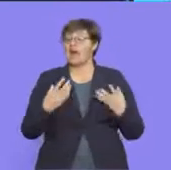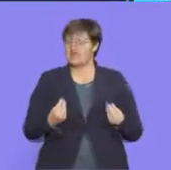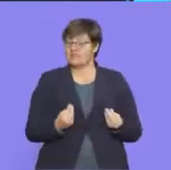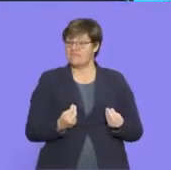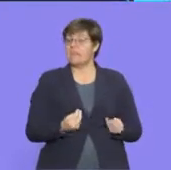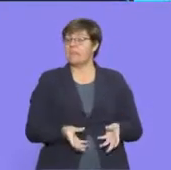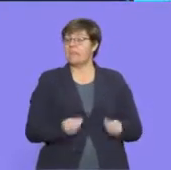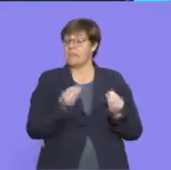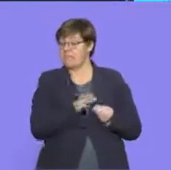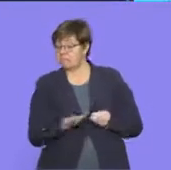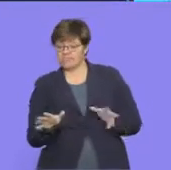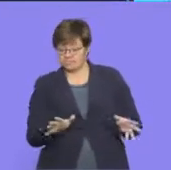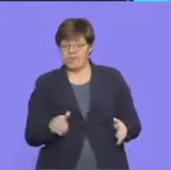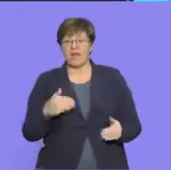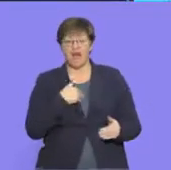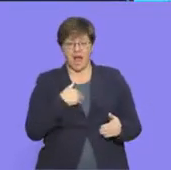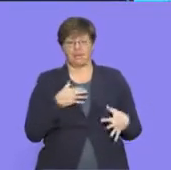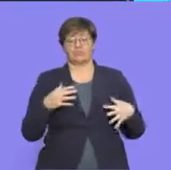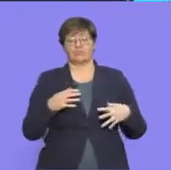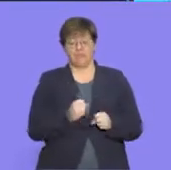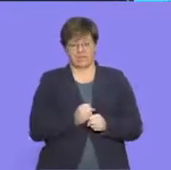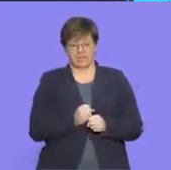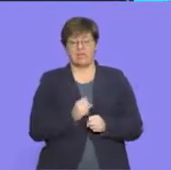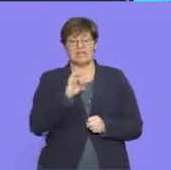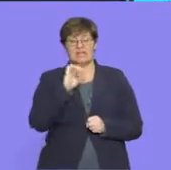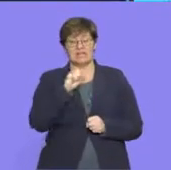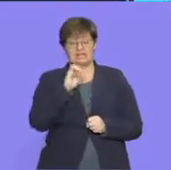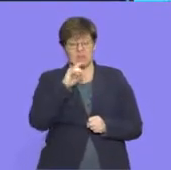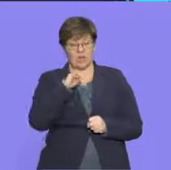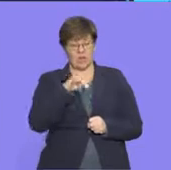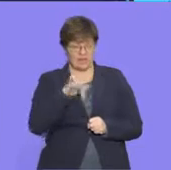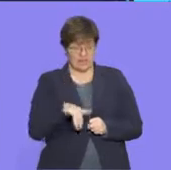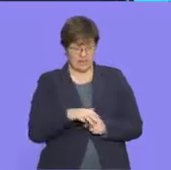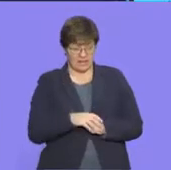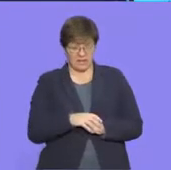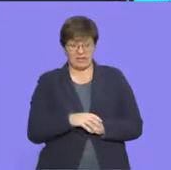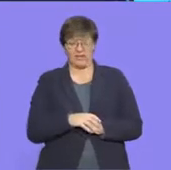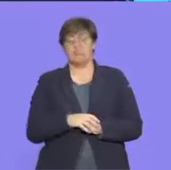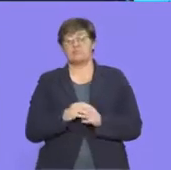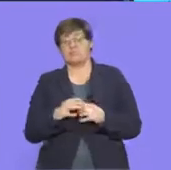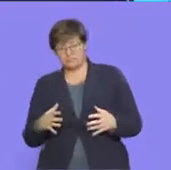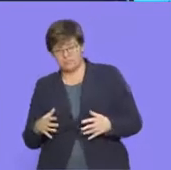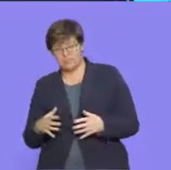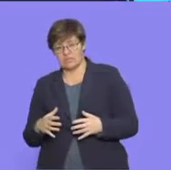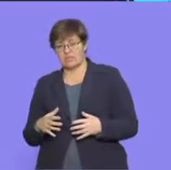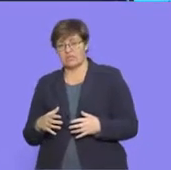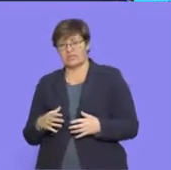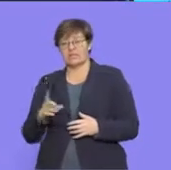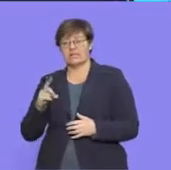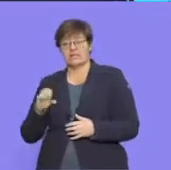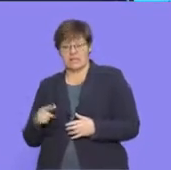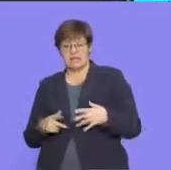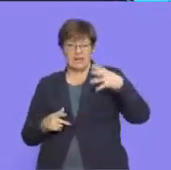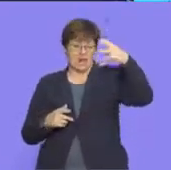it somewhere, my heart must contract. Systole, relax, diastole. Systole, diastole.